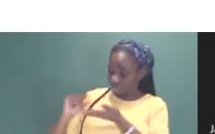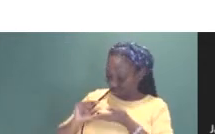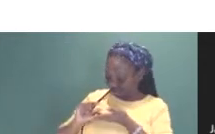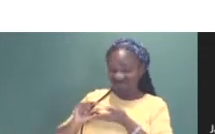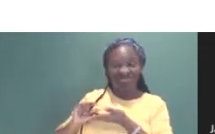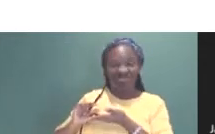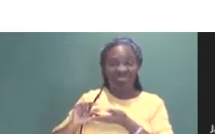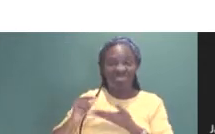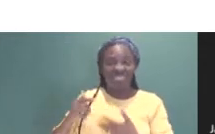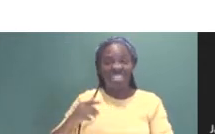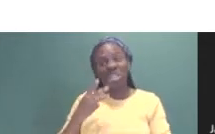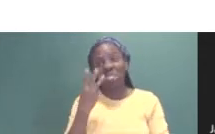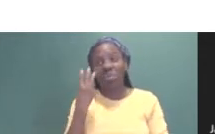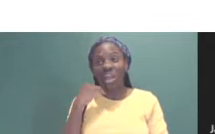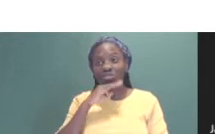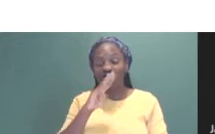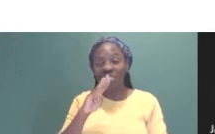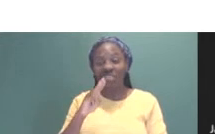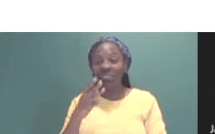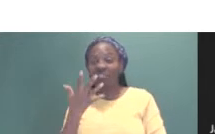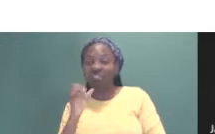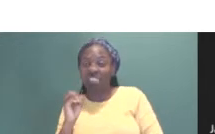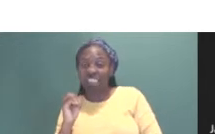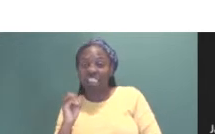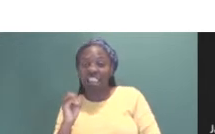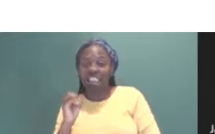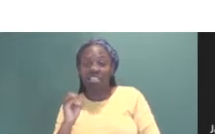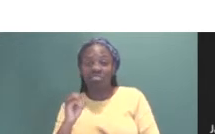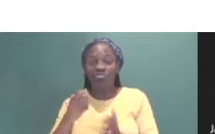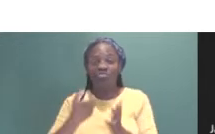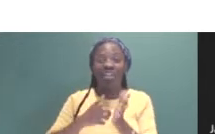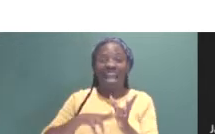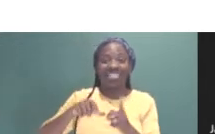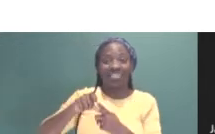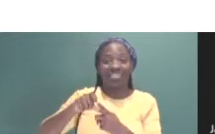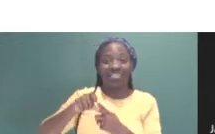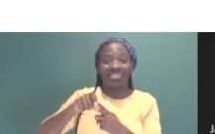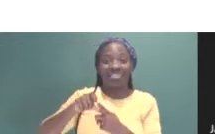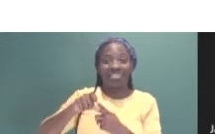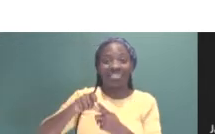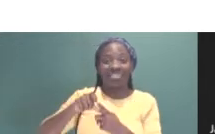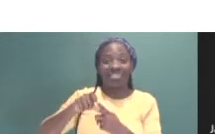It's 350 Rand a month. It's really a paltry sum.